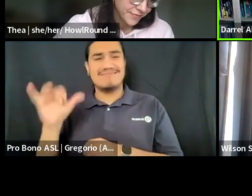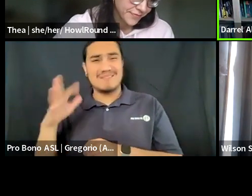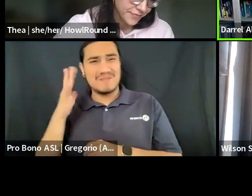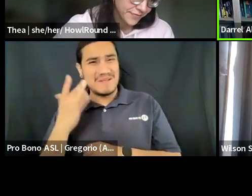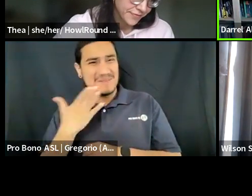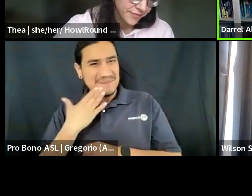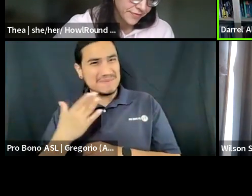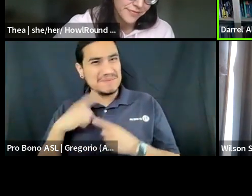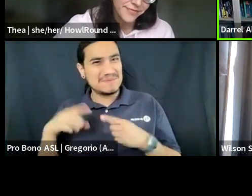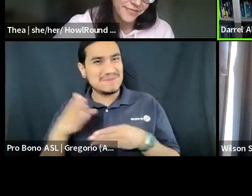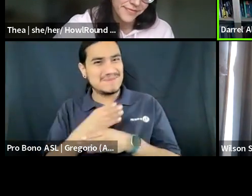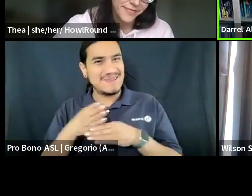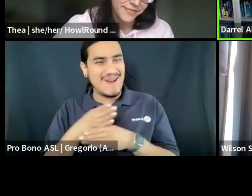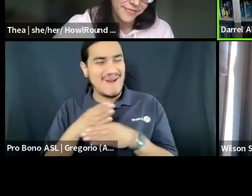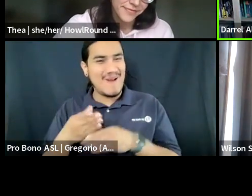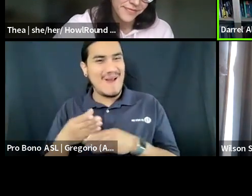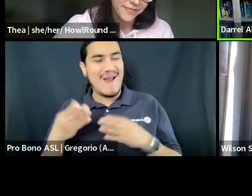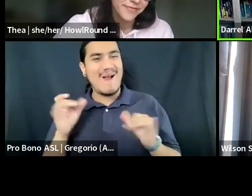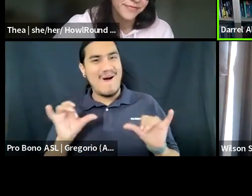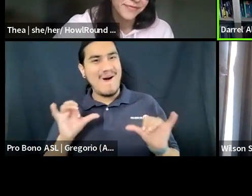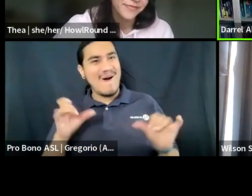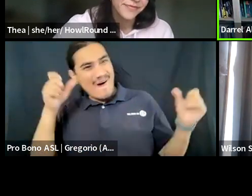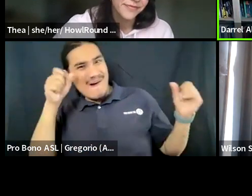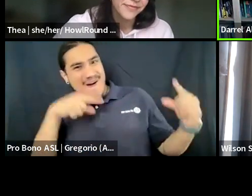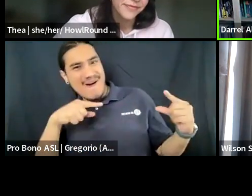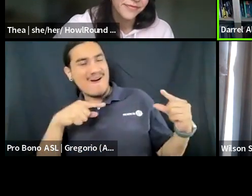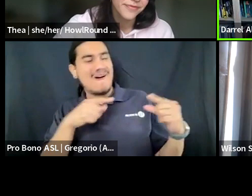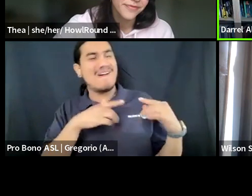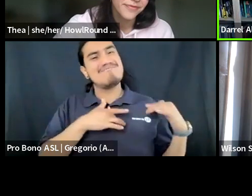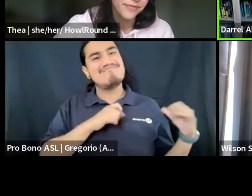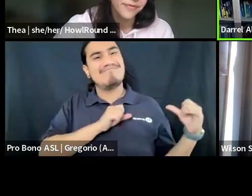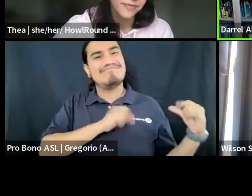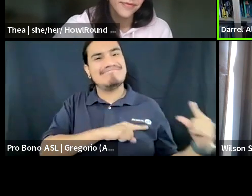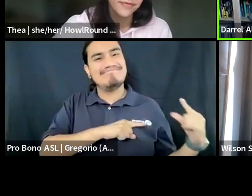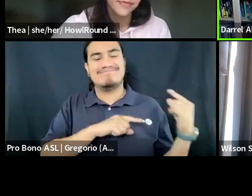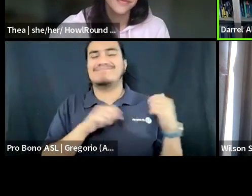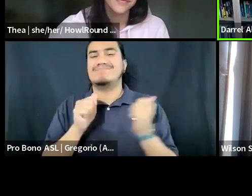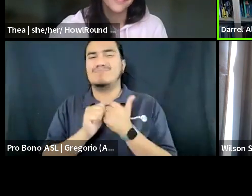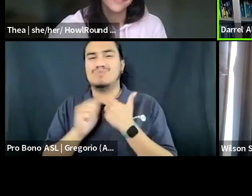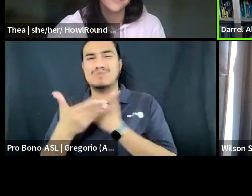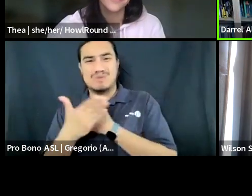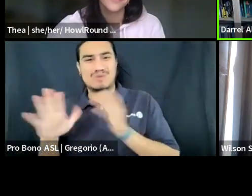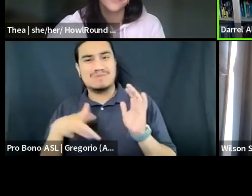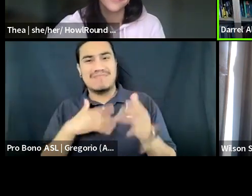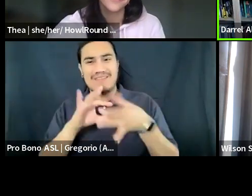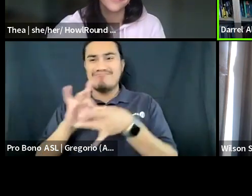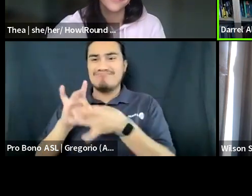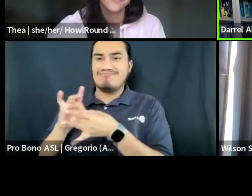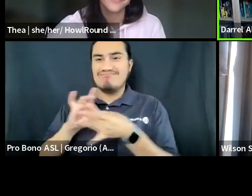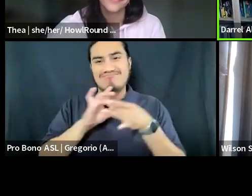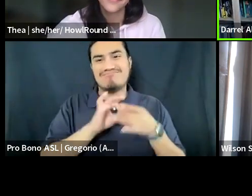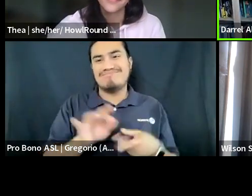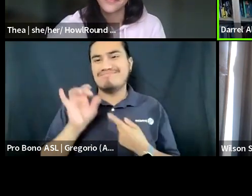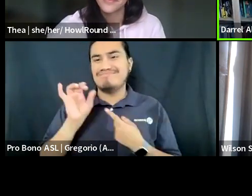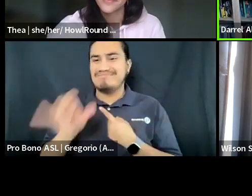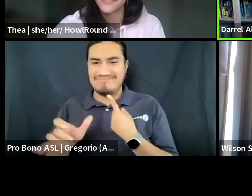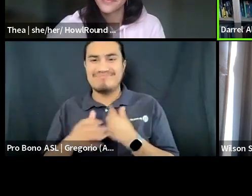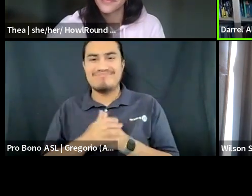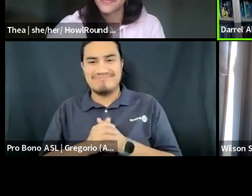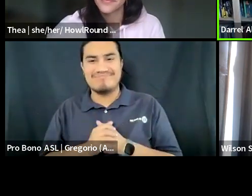share. You know, we it resonates with the room and we see what the connections are.